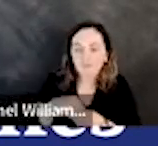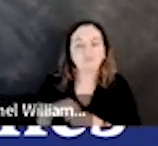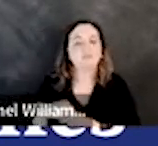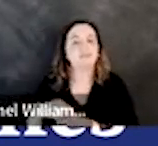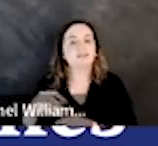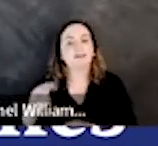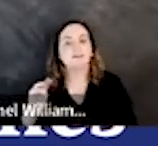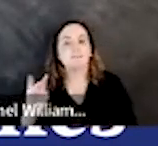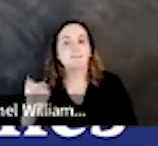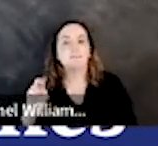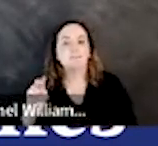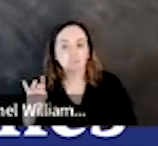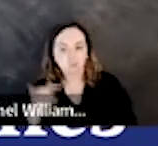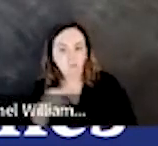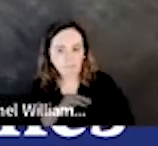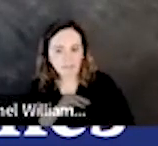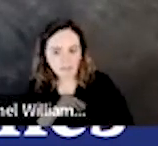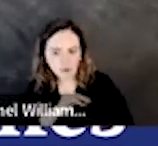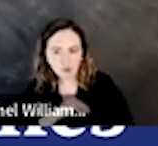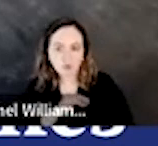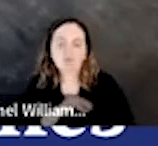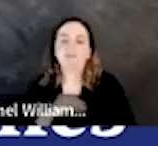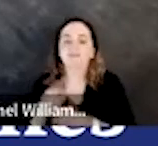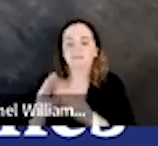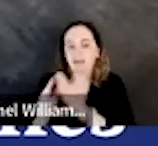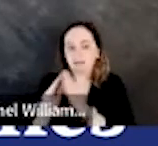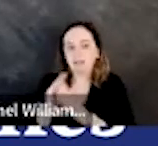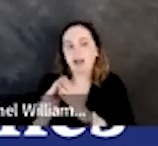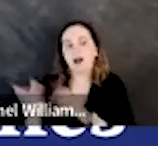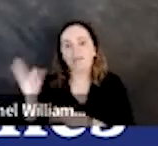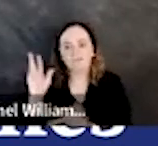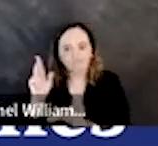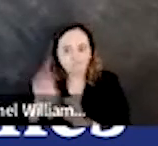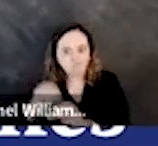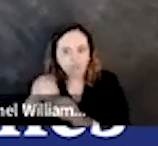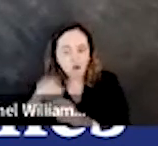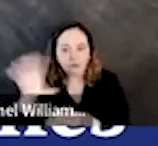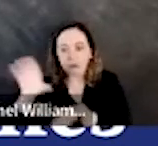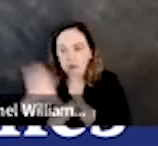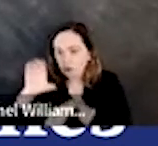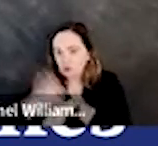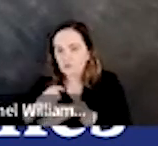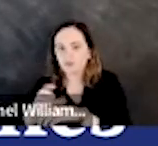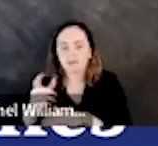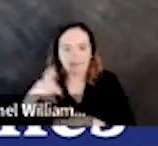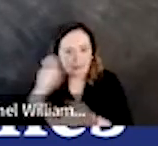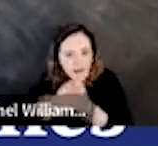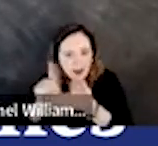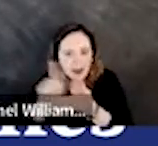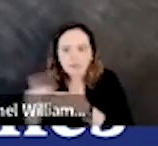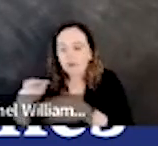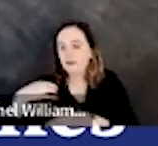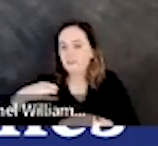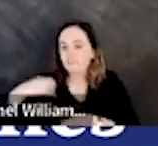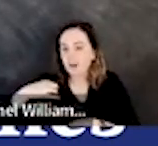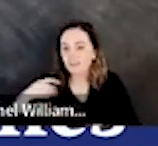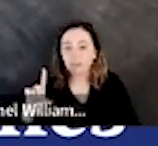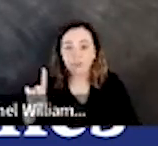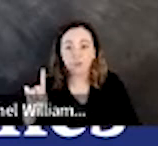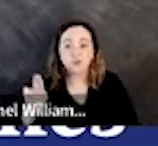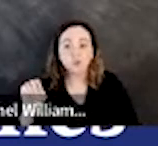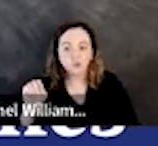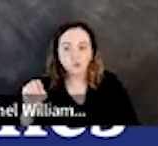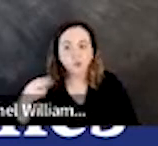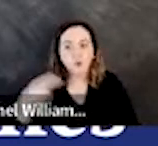and Clothes Closet, involved in her church youth board. She has also dedicated time each week at Duke Hospital, painting